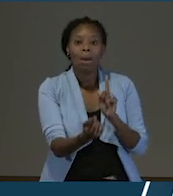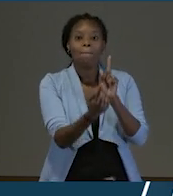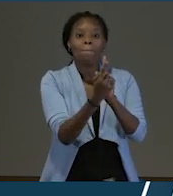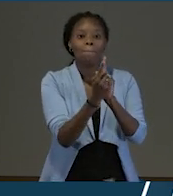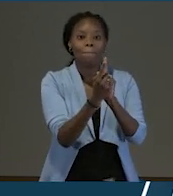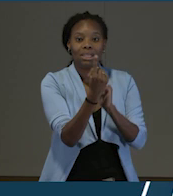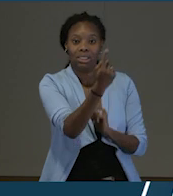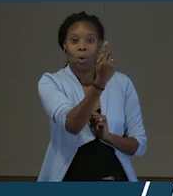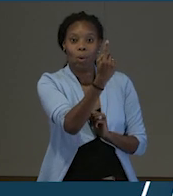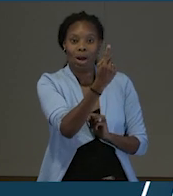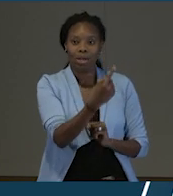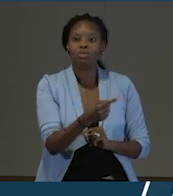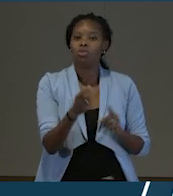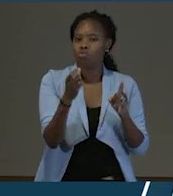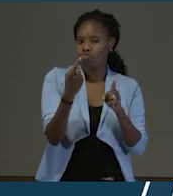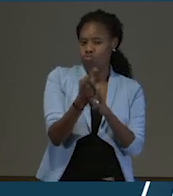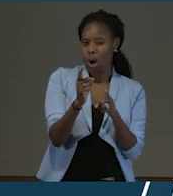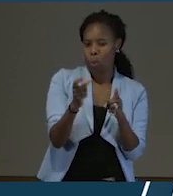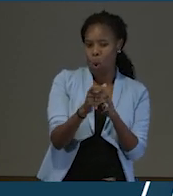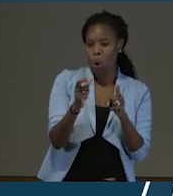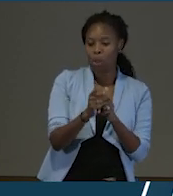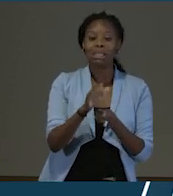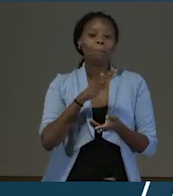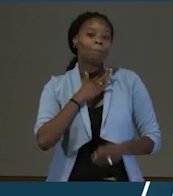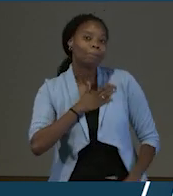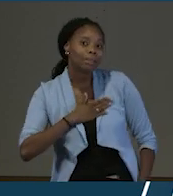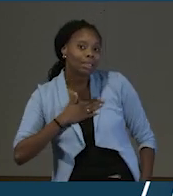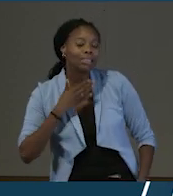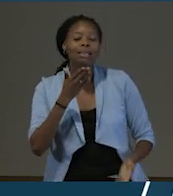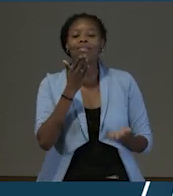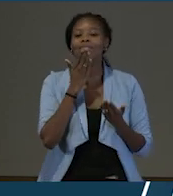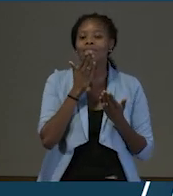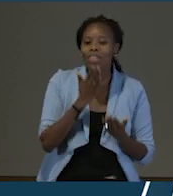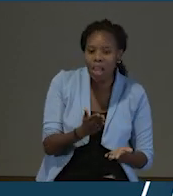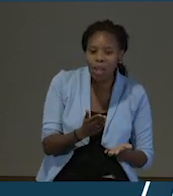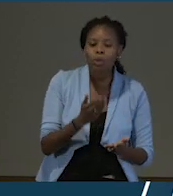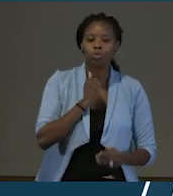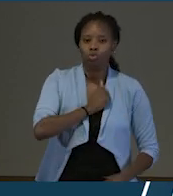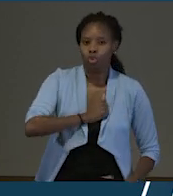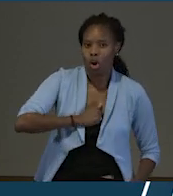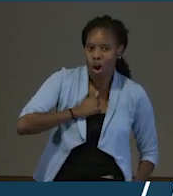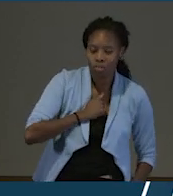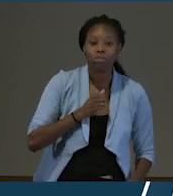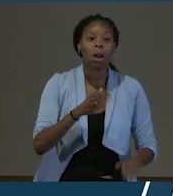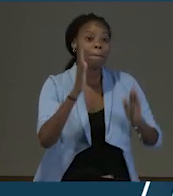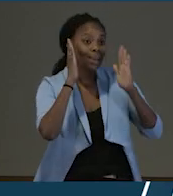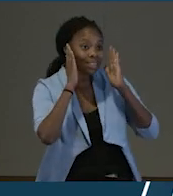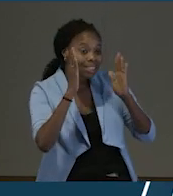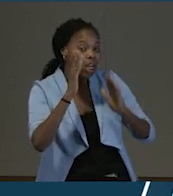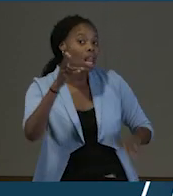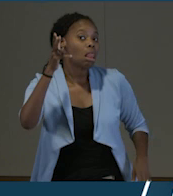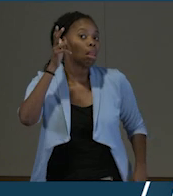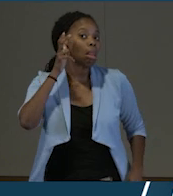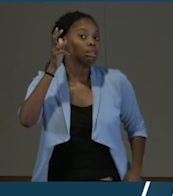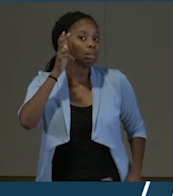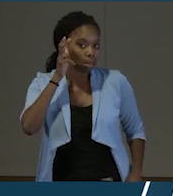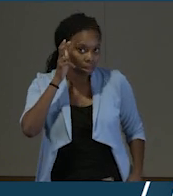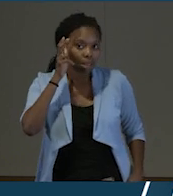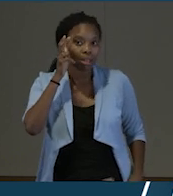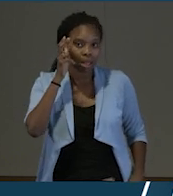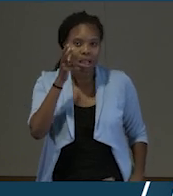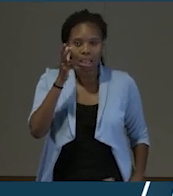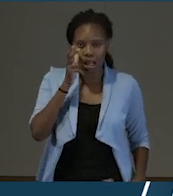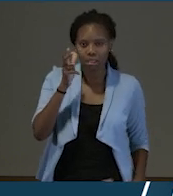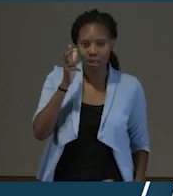for things, please, thank you, excuse me, listening, waiting patiently, sharing, taking turns, right? All of those